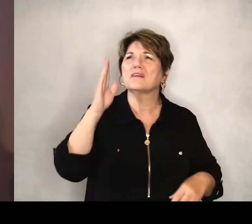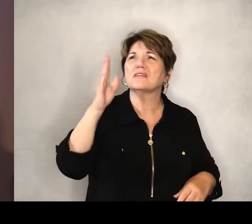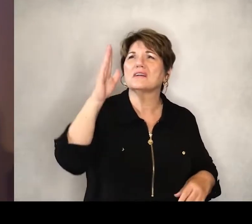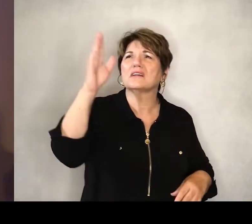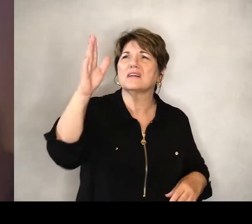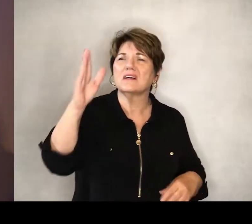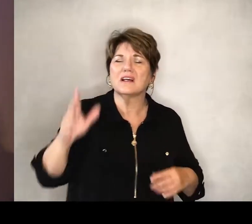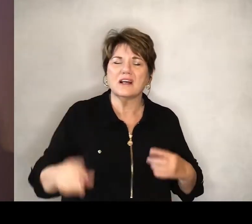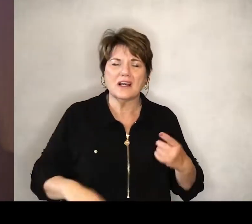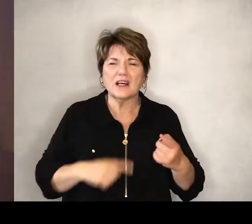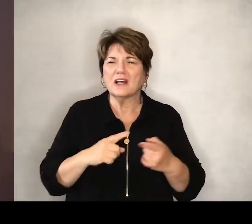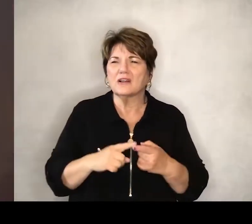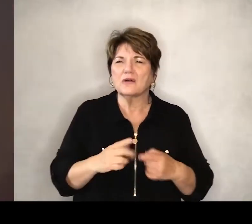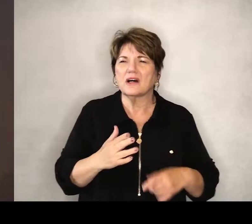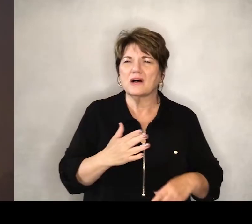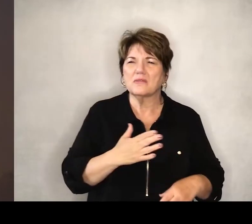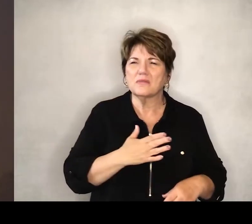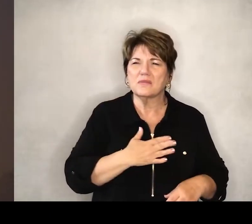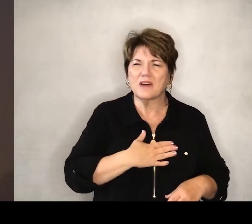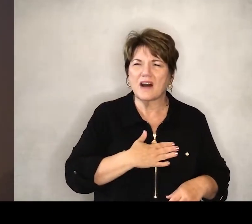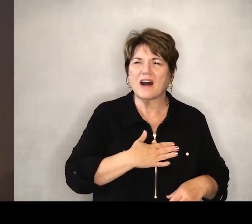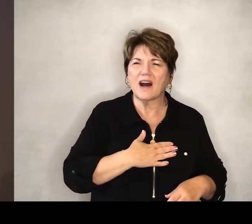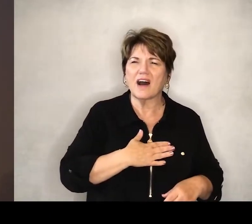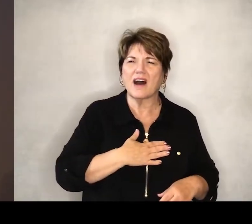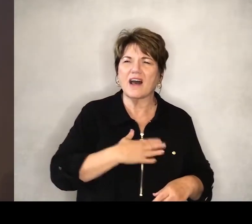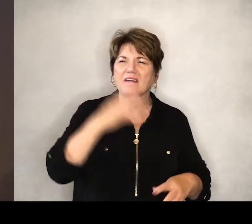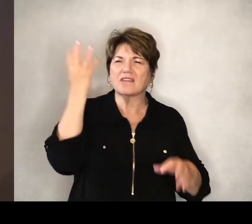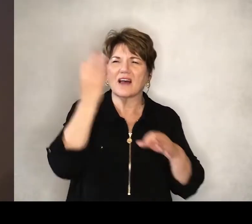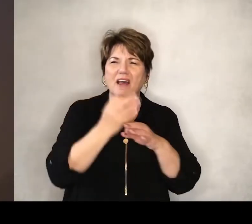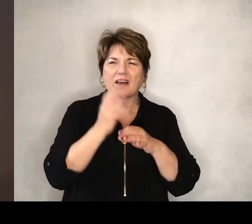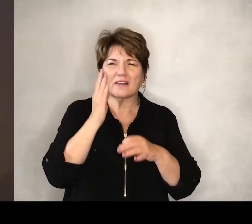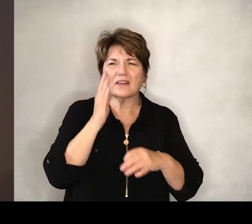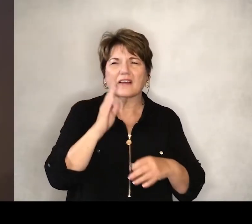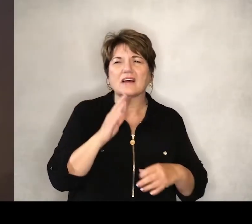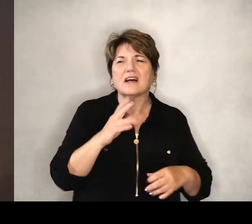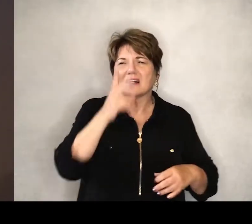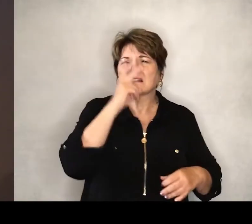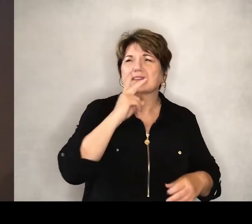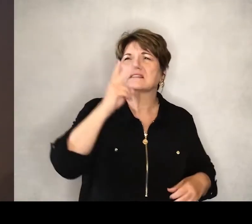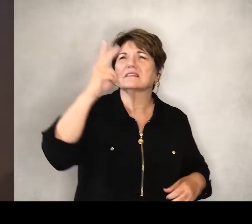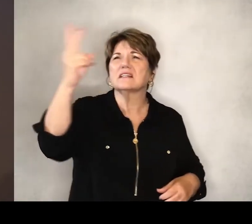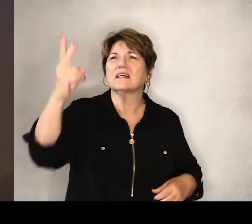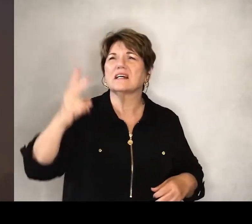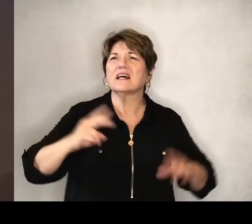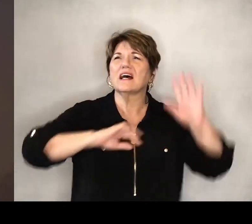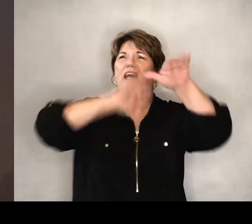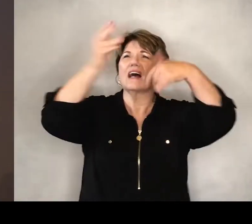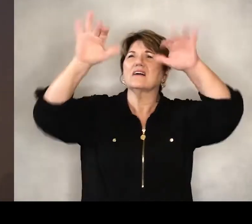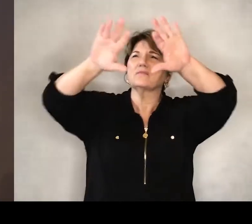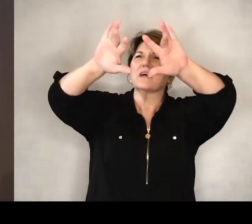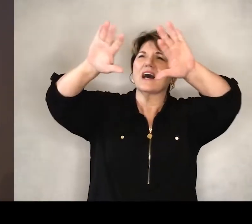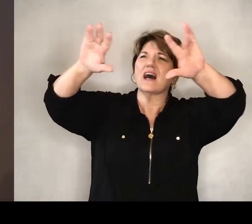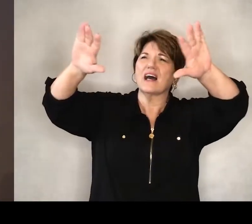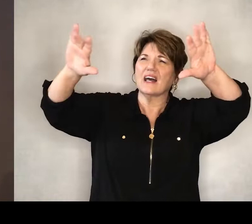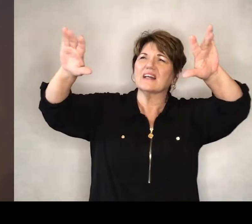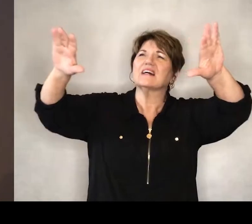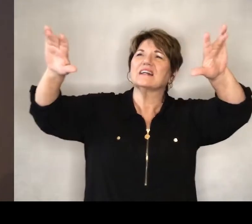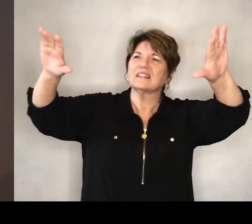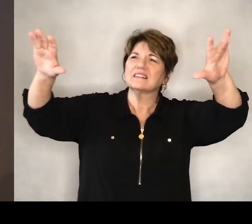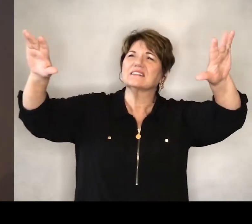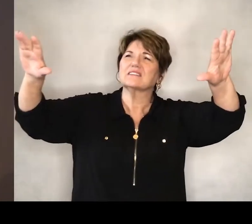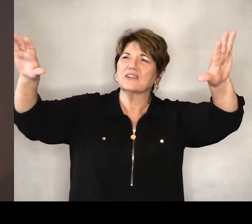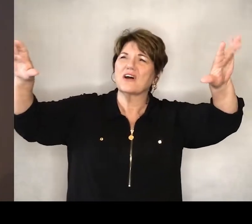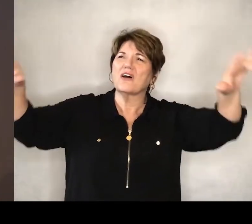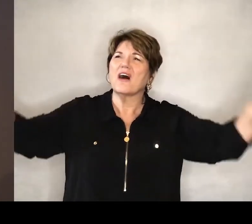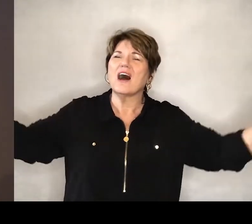When my face shall be sad, the clouds be rolled back